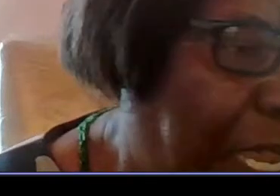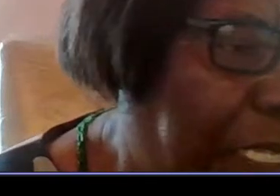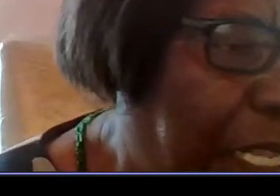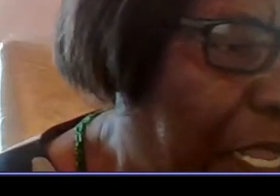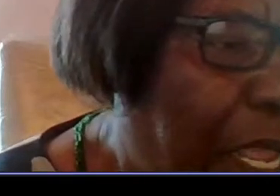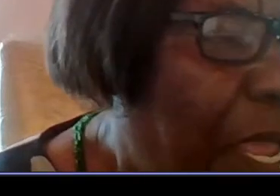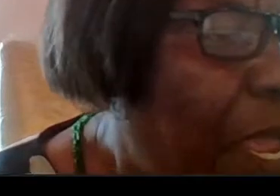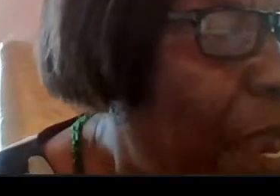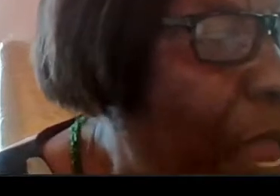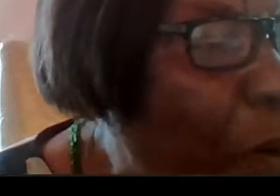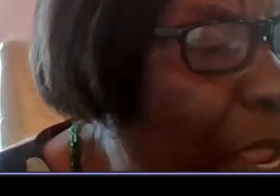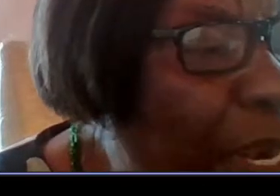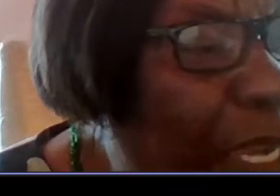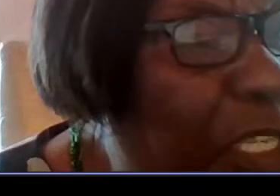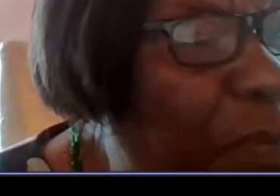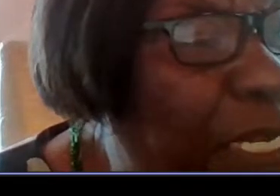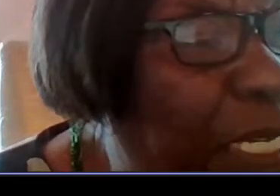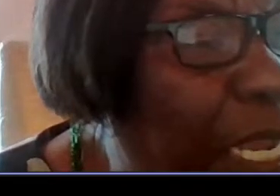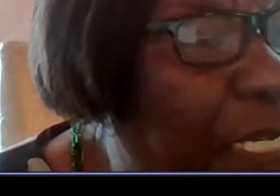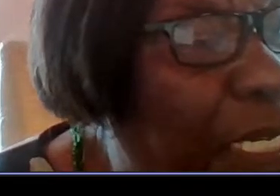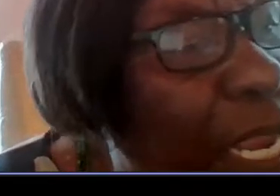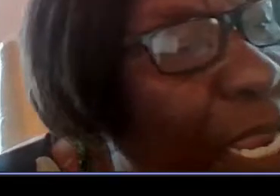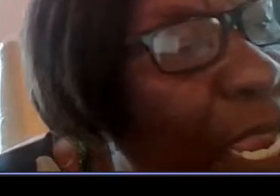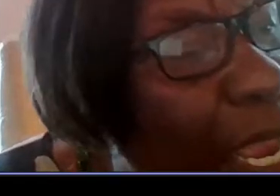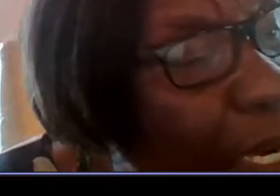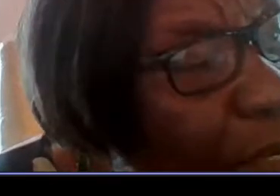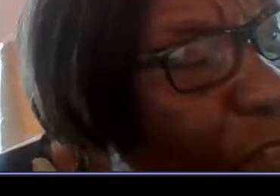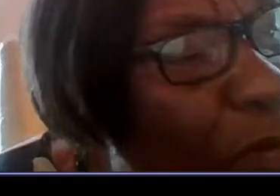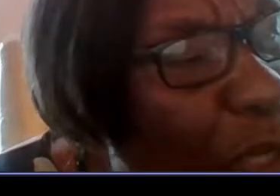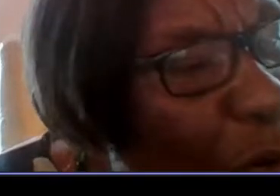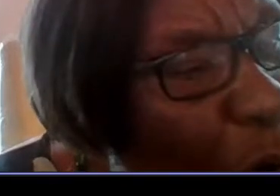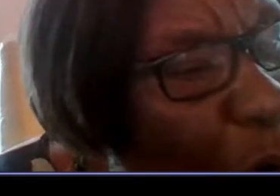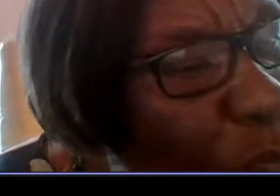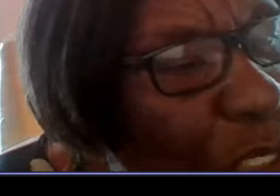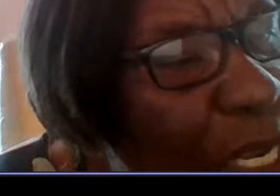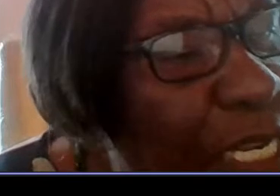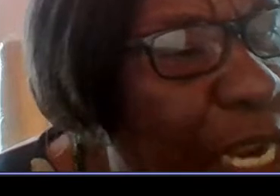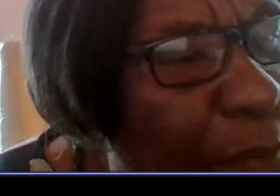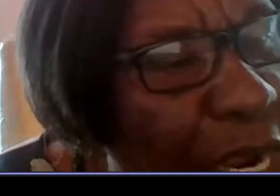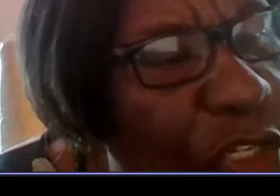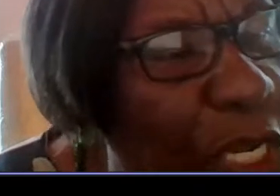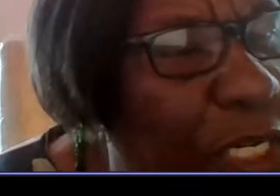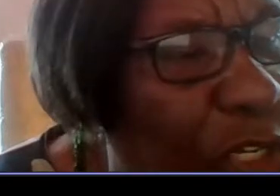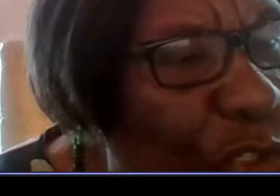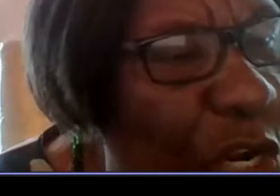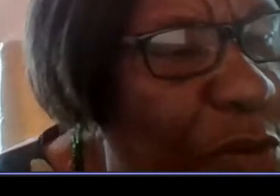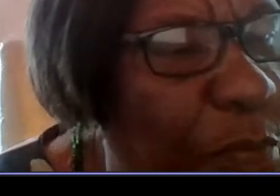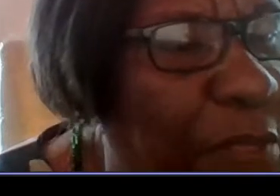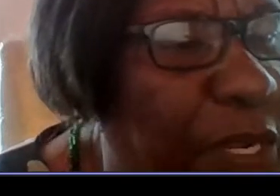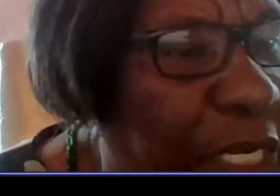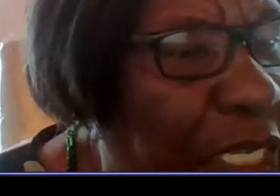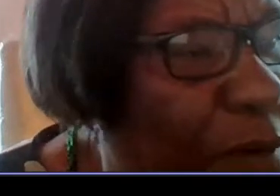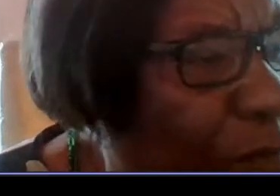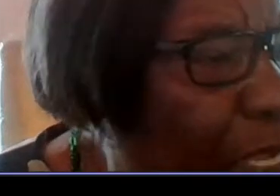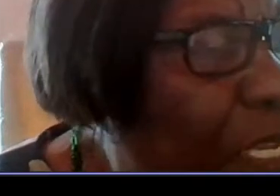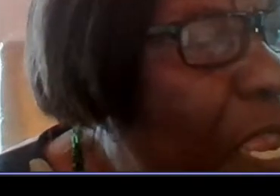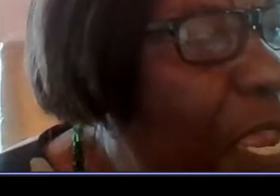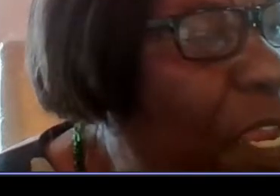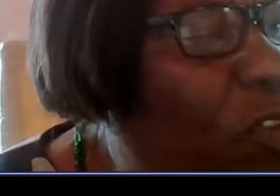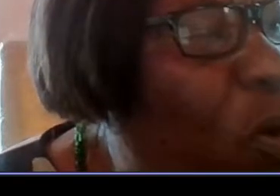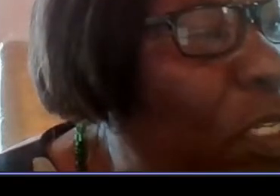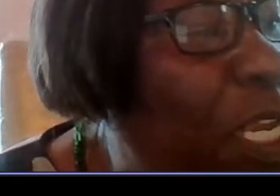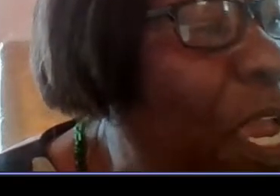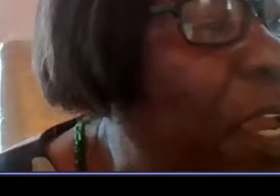fully utilized. Now an estimated 8,000 homes damaged and destroyed by the recent